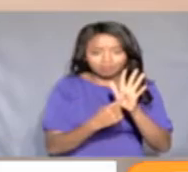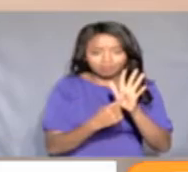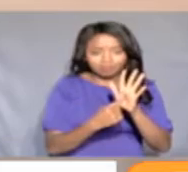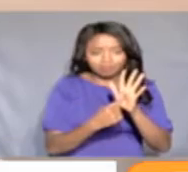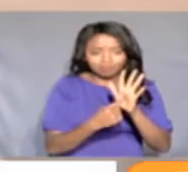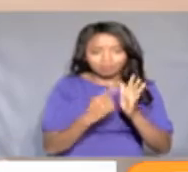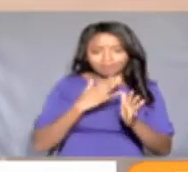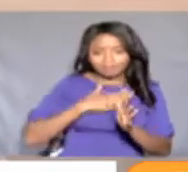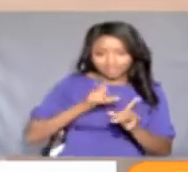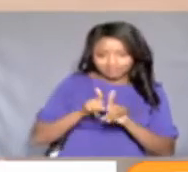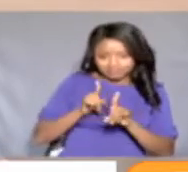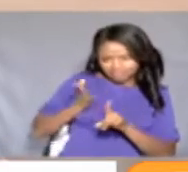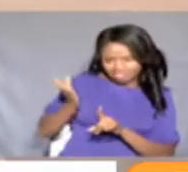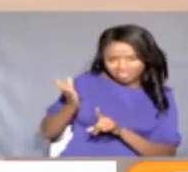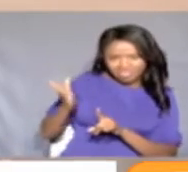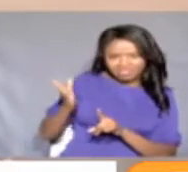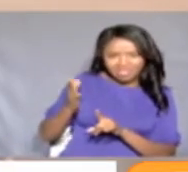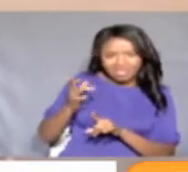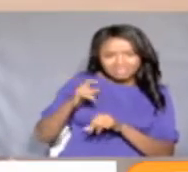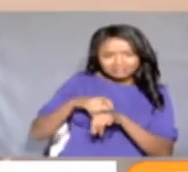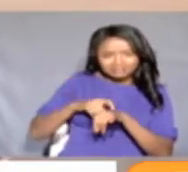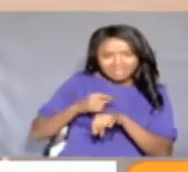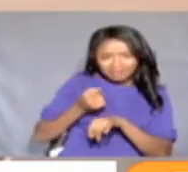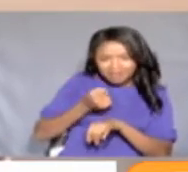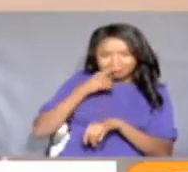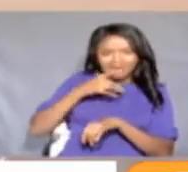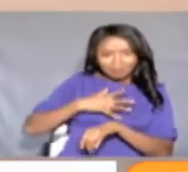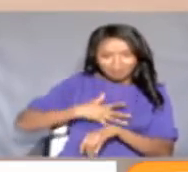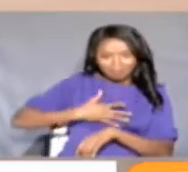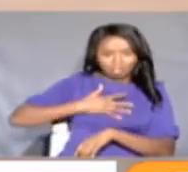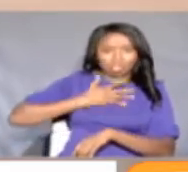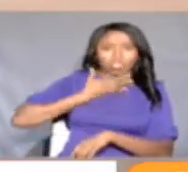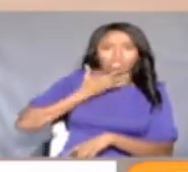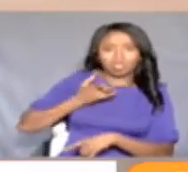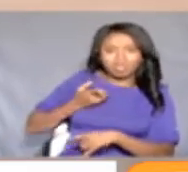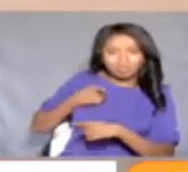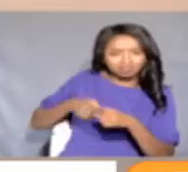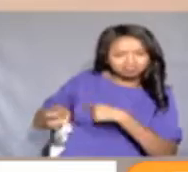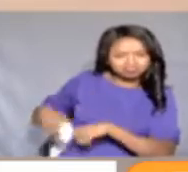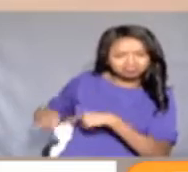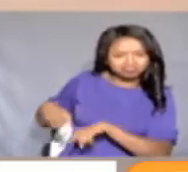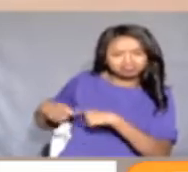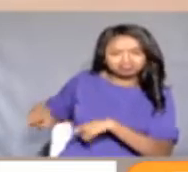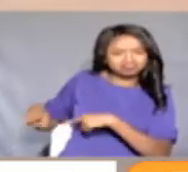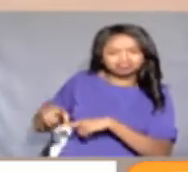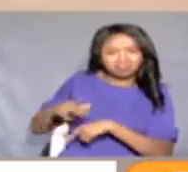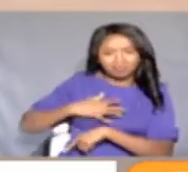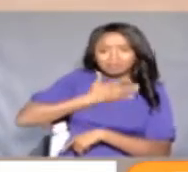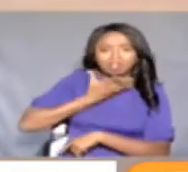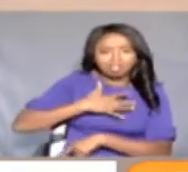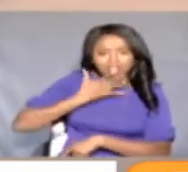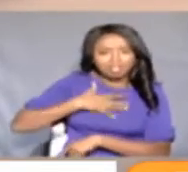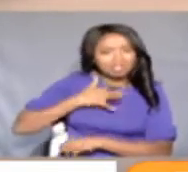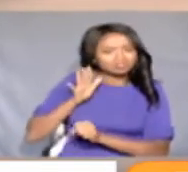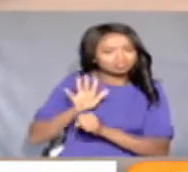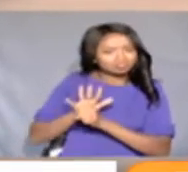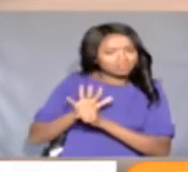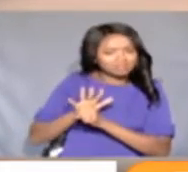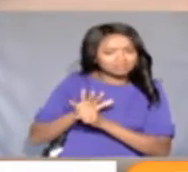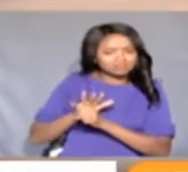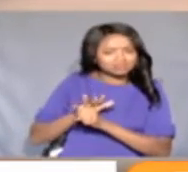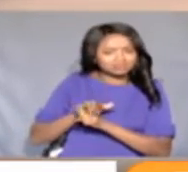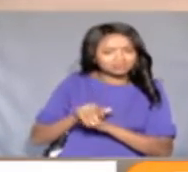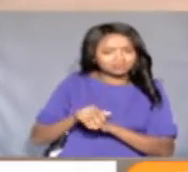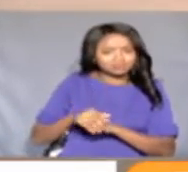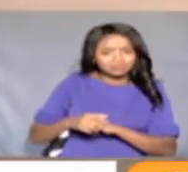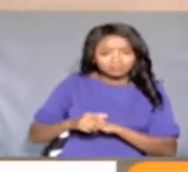my sister over there, the medicine that she was given by a friend, actually there